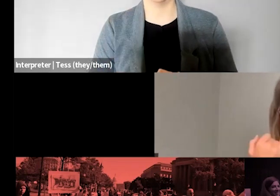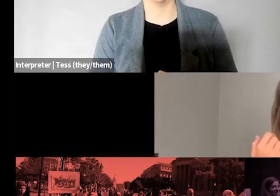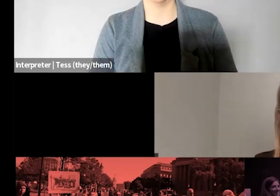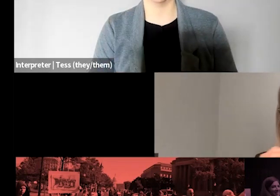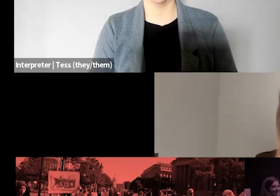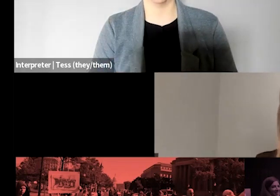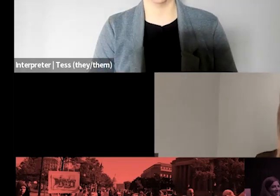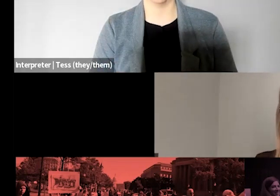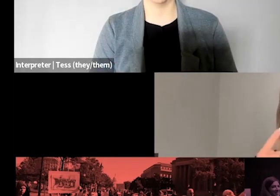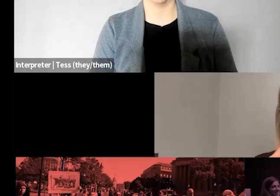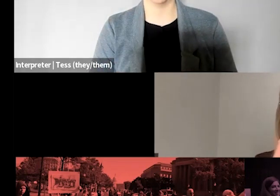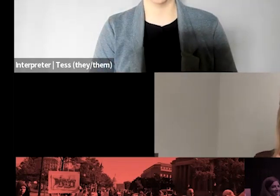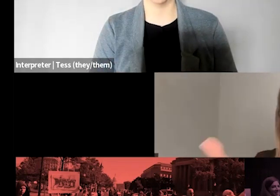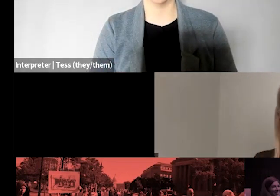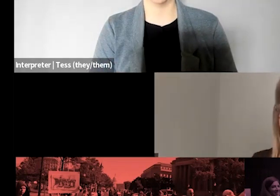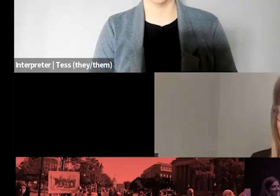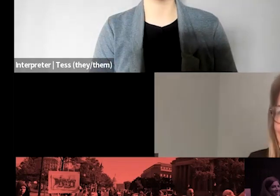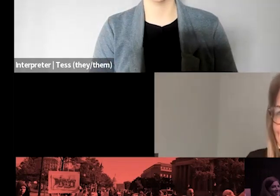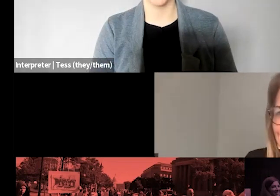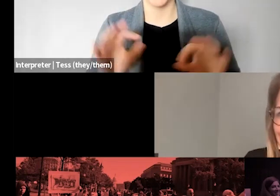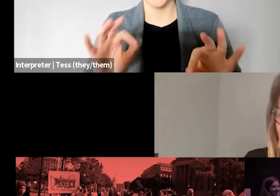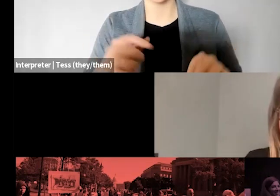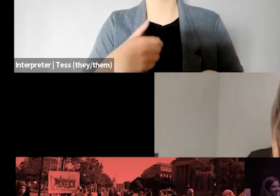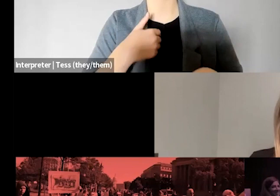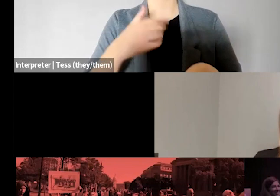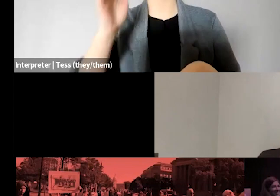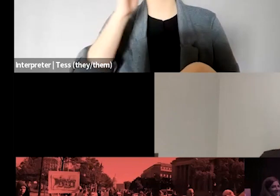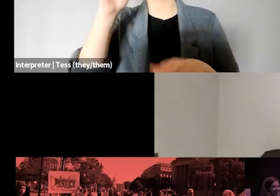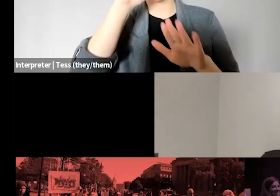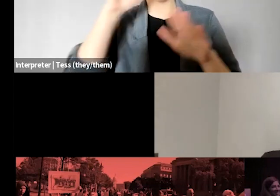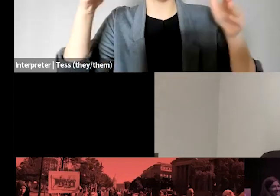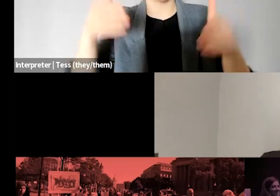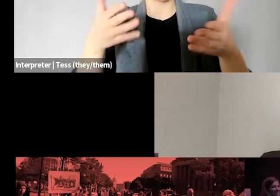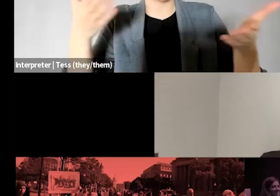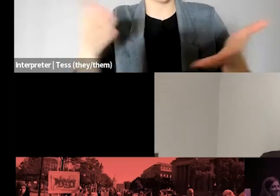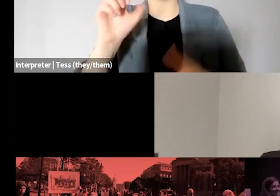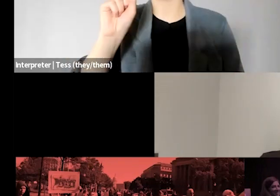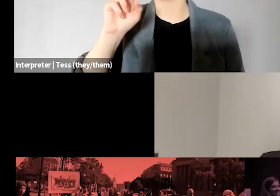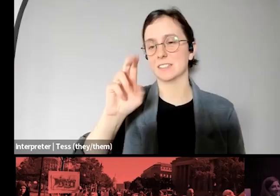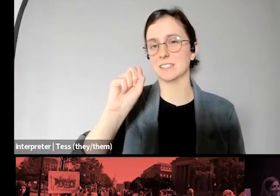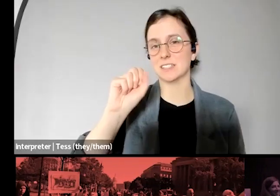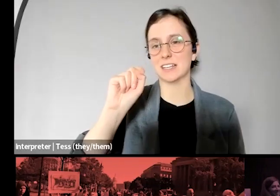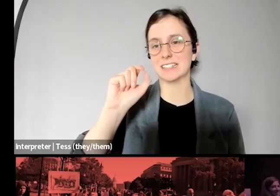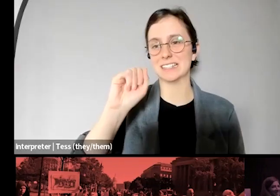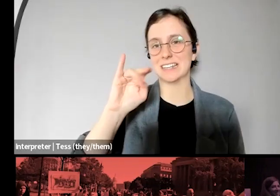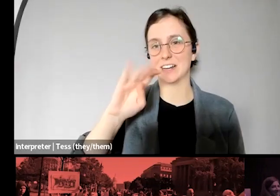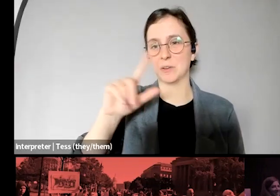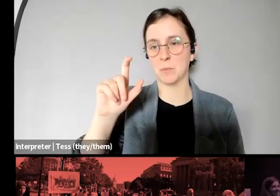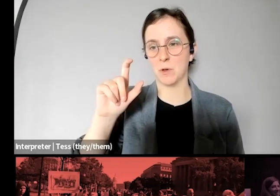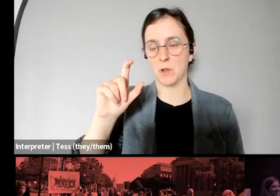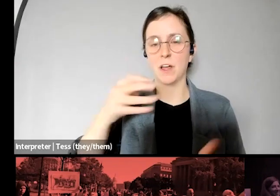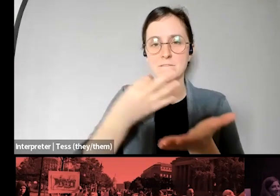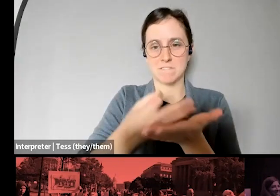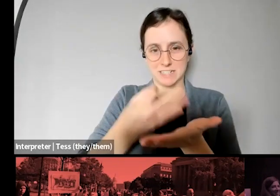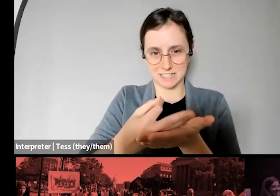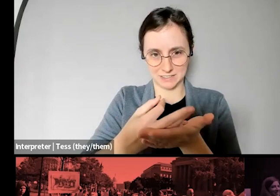no mission. So I'm going to talk about sustainable funding, state laws, federal appropriations, and insurance